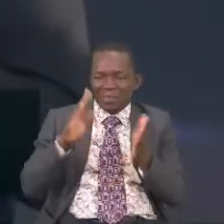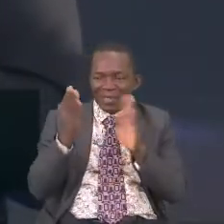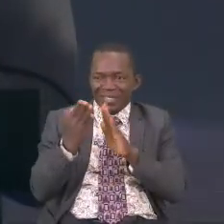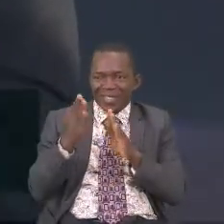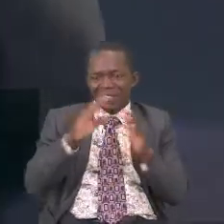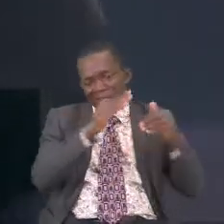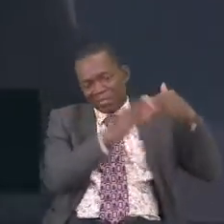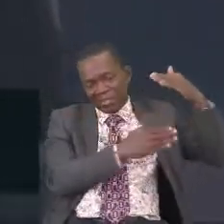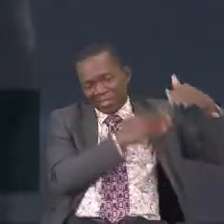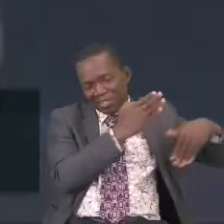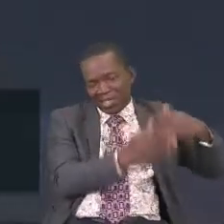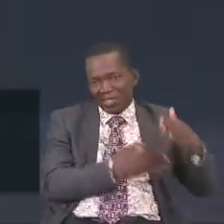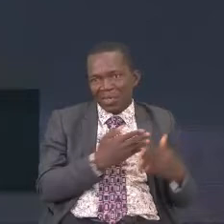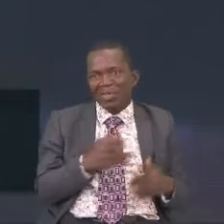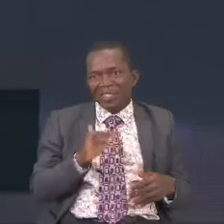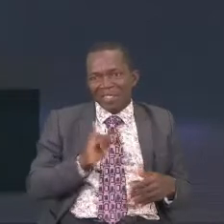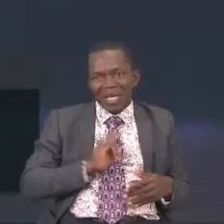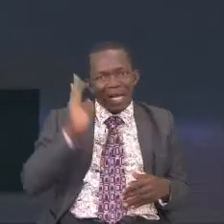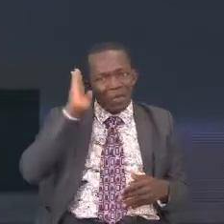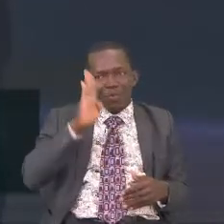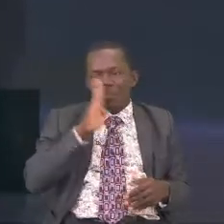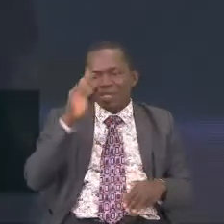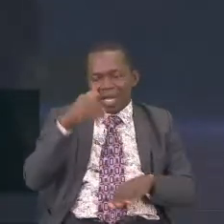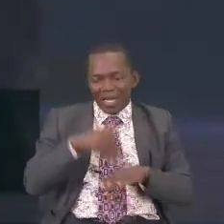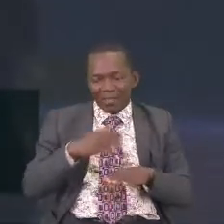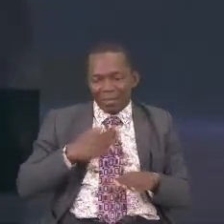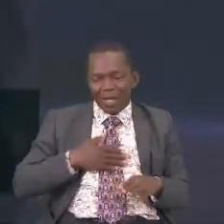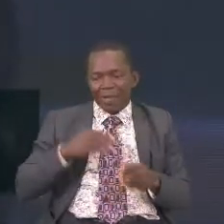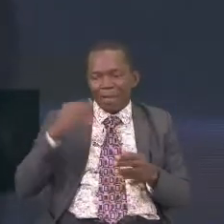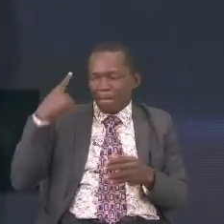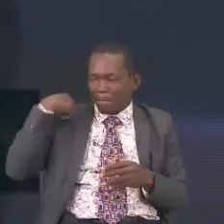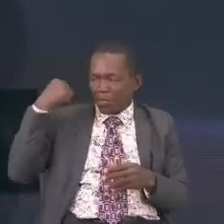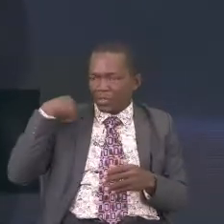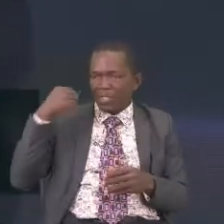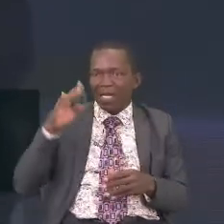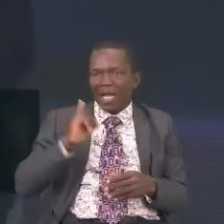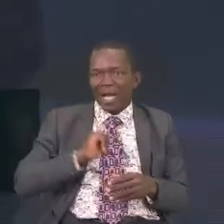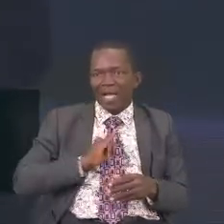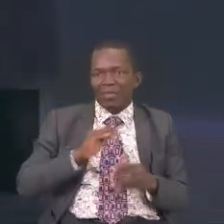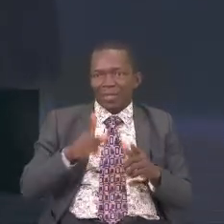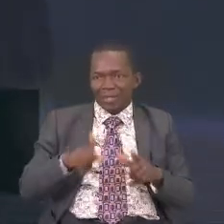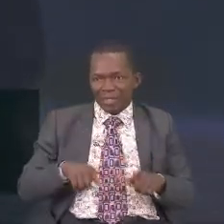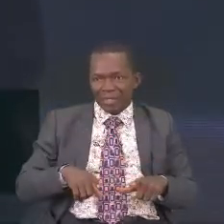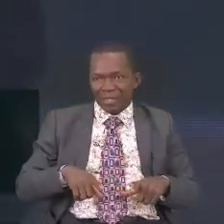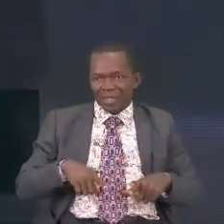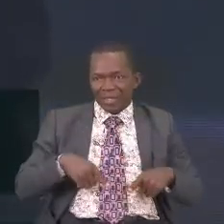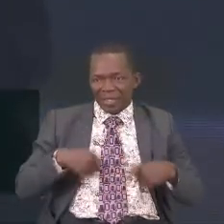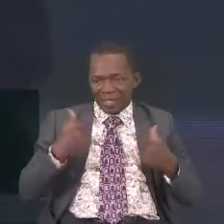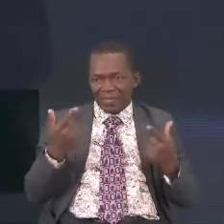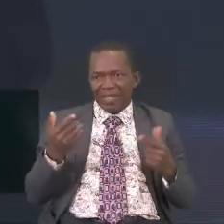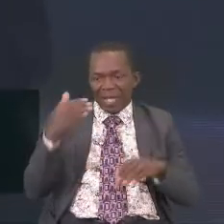sing, I will be at my post. I will live at my